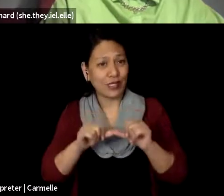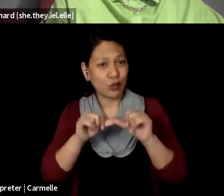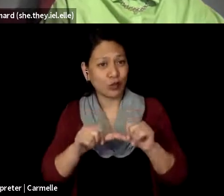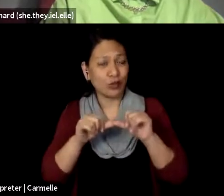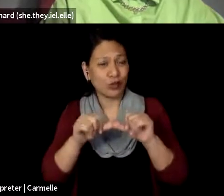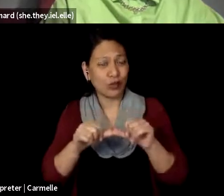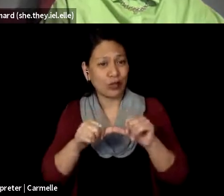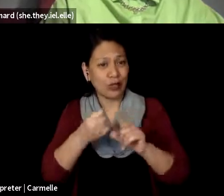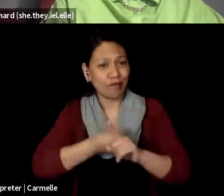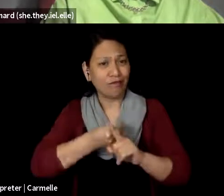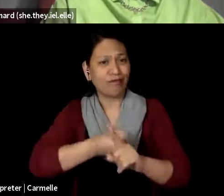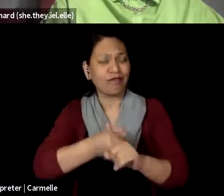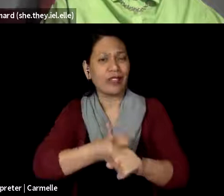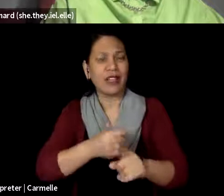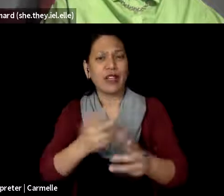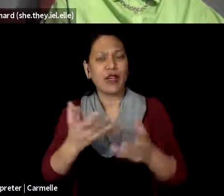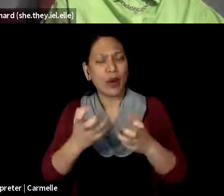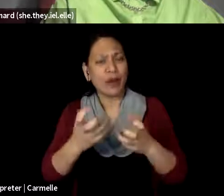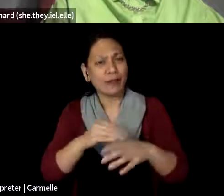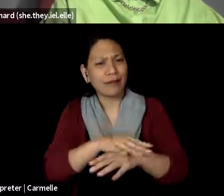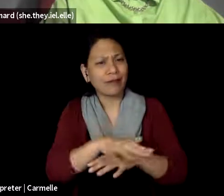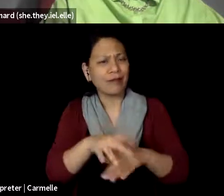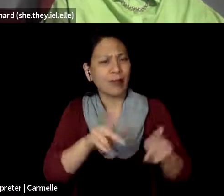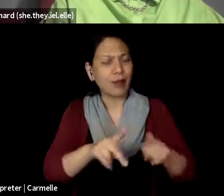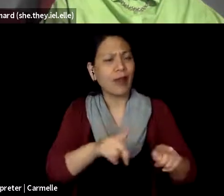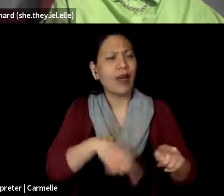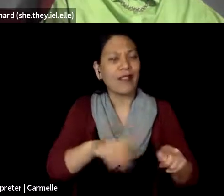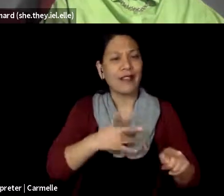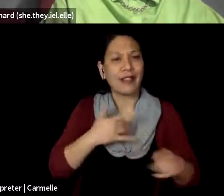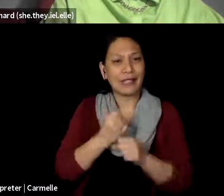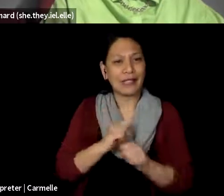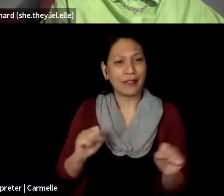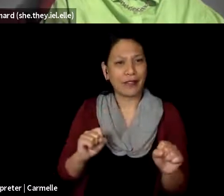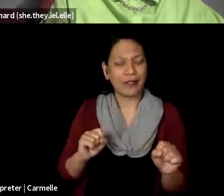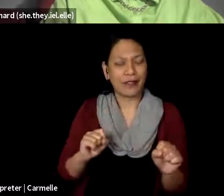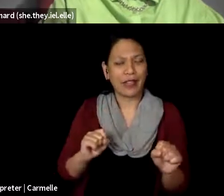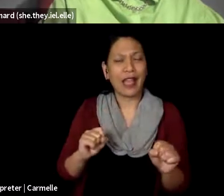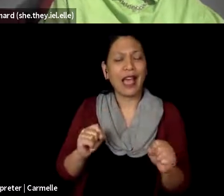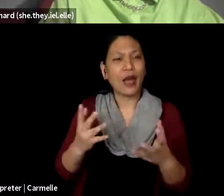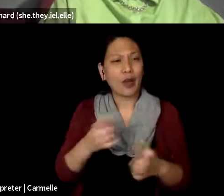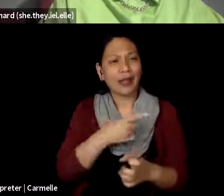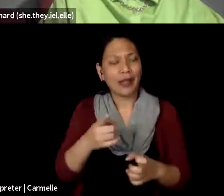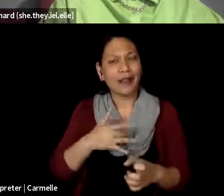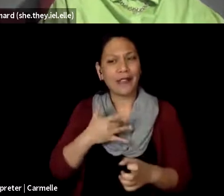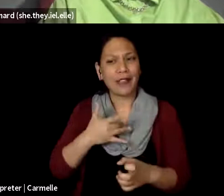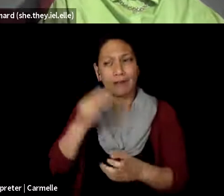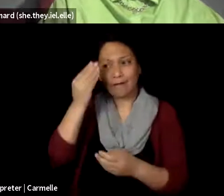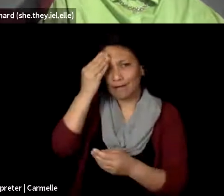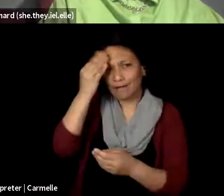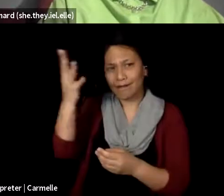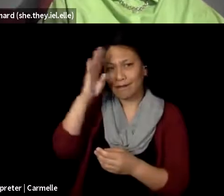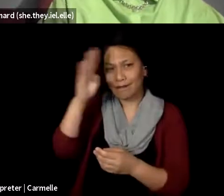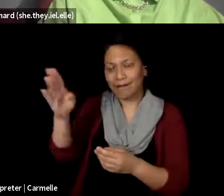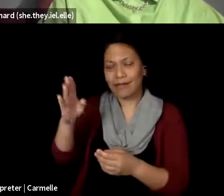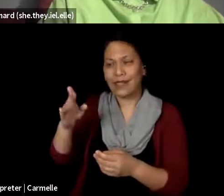feel safe enough to say, this is how I'm going to engage with work in your space. And this is how I need to feel